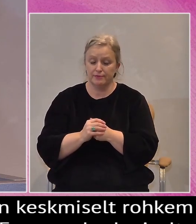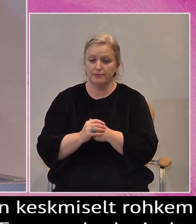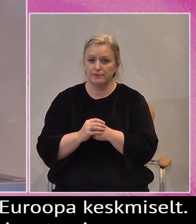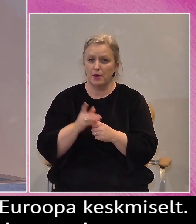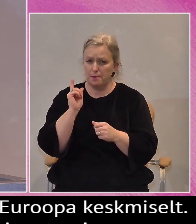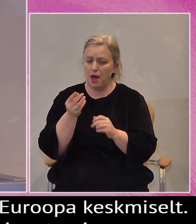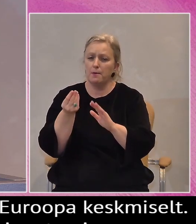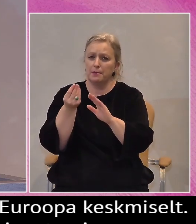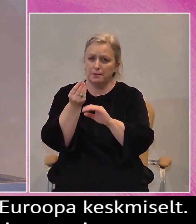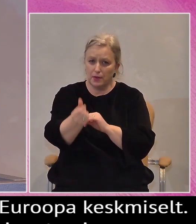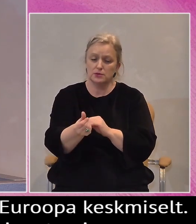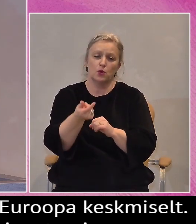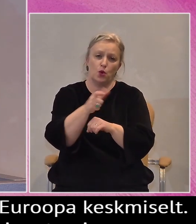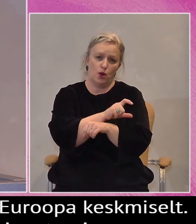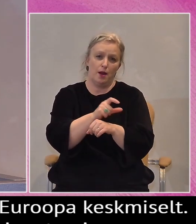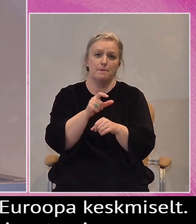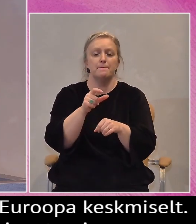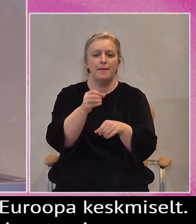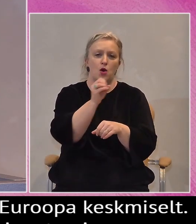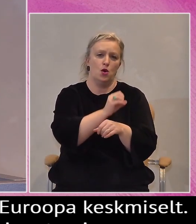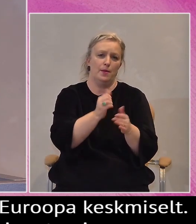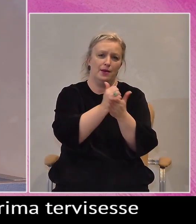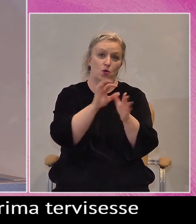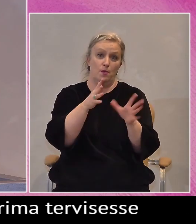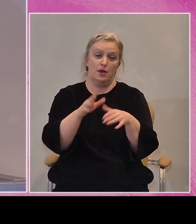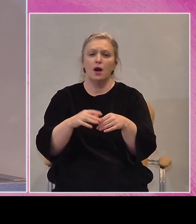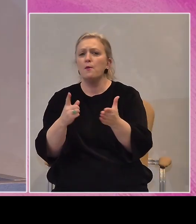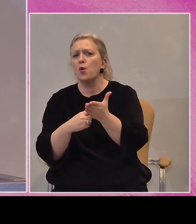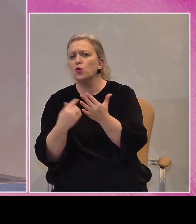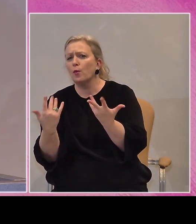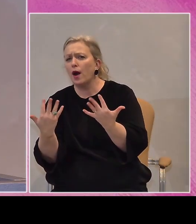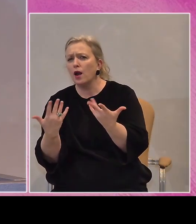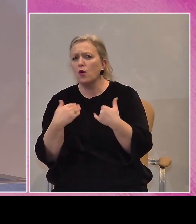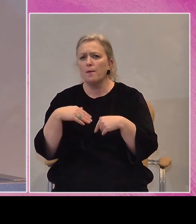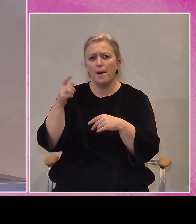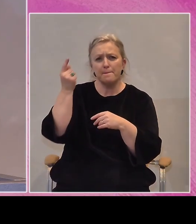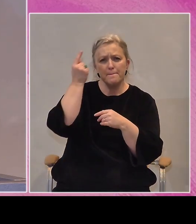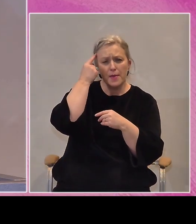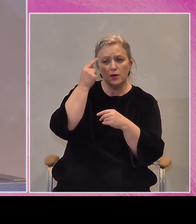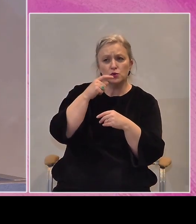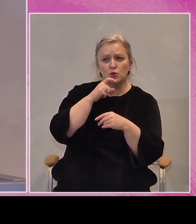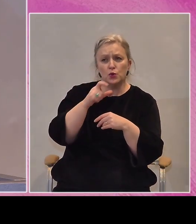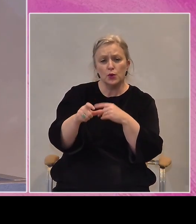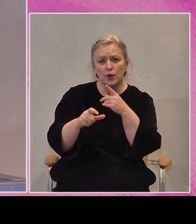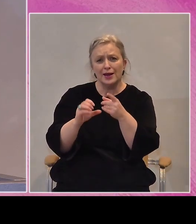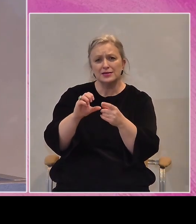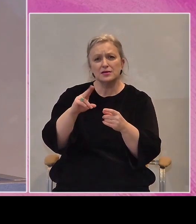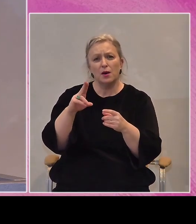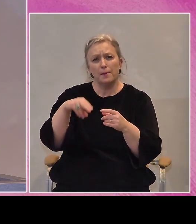healthcare. We have to make investments to the level of the European average if we want to reach the European